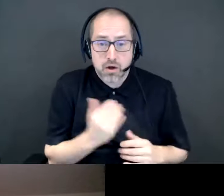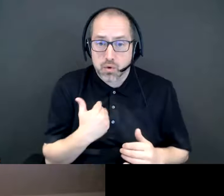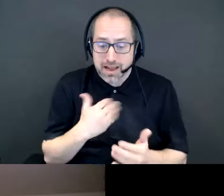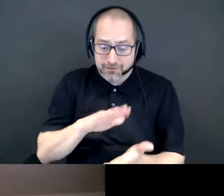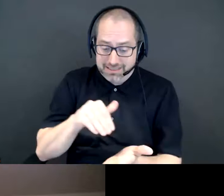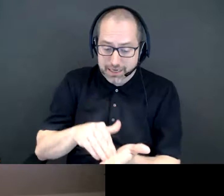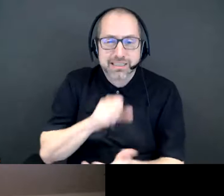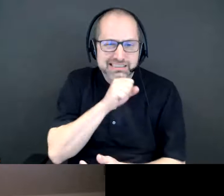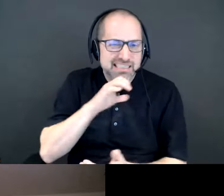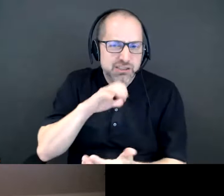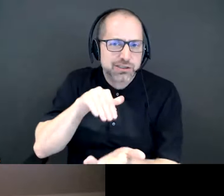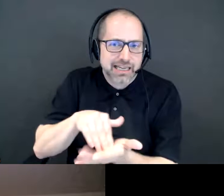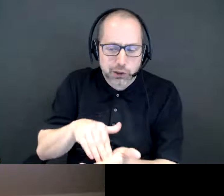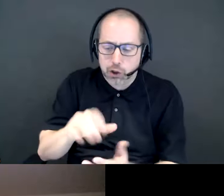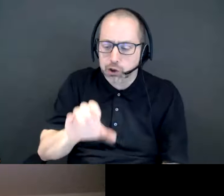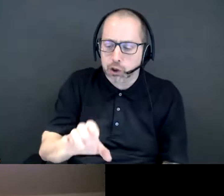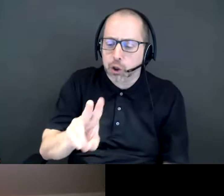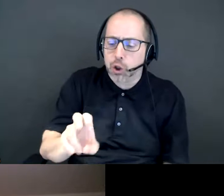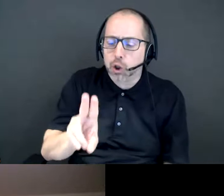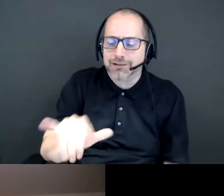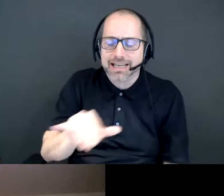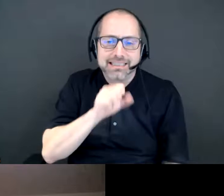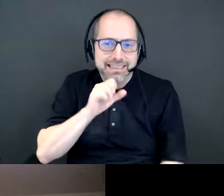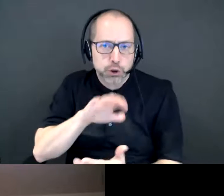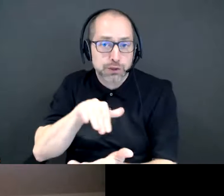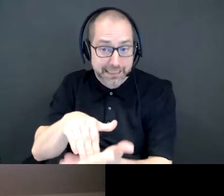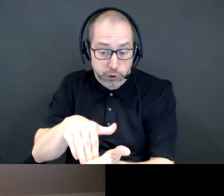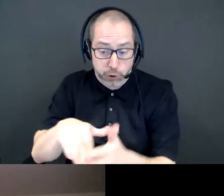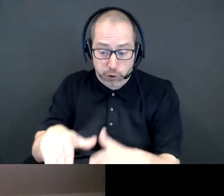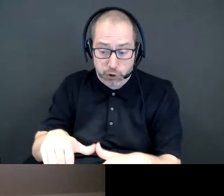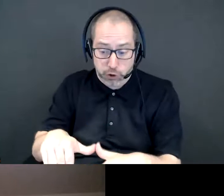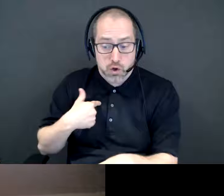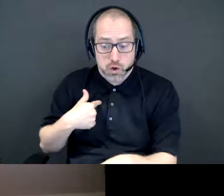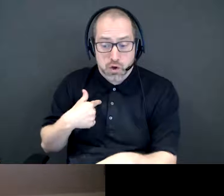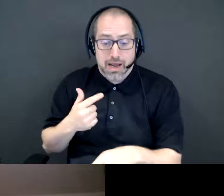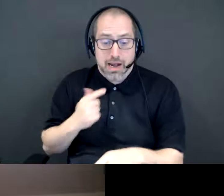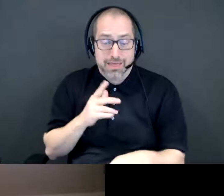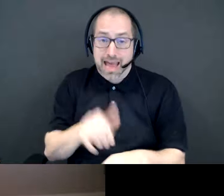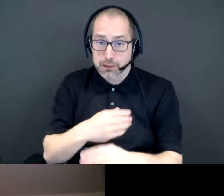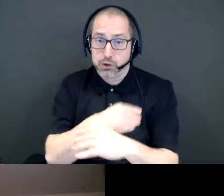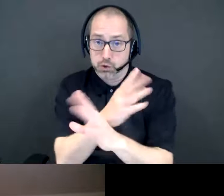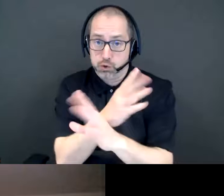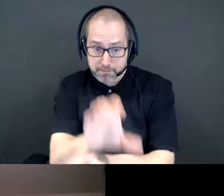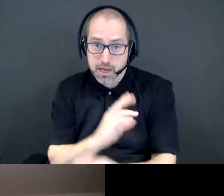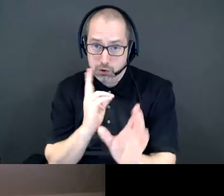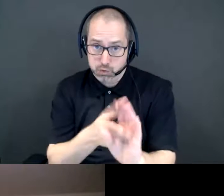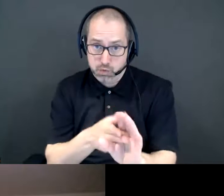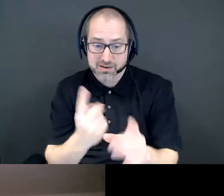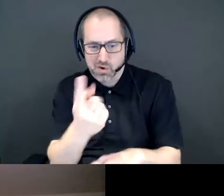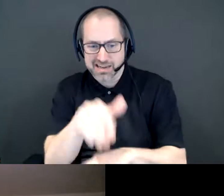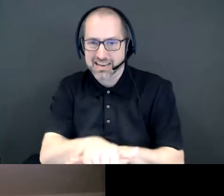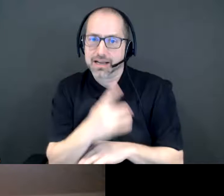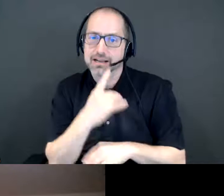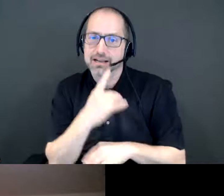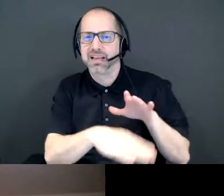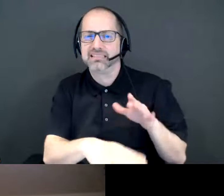senior center called Kirby Senior Center. And then I think when I joined their Zoom call the one evening, they just basically interviewed me and found